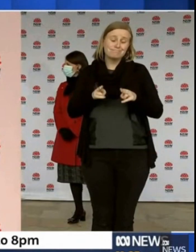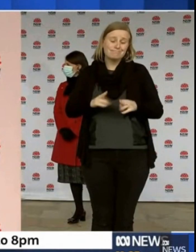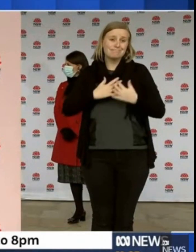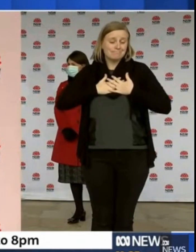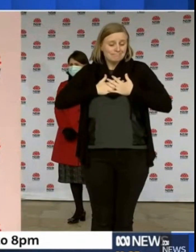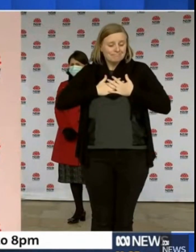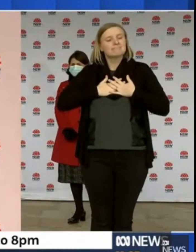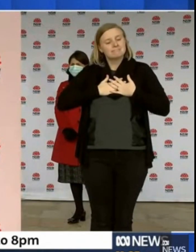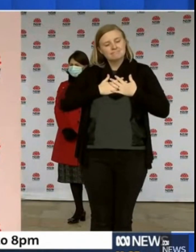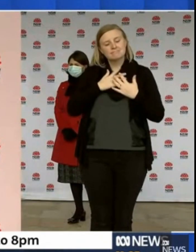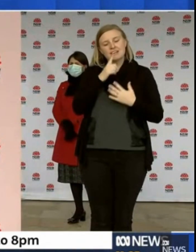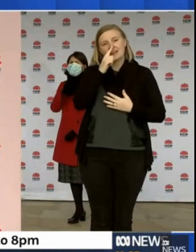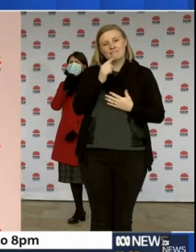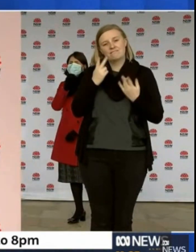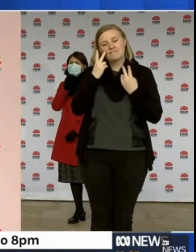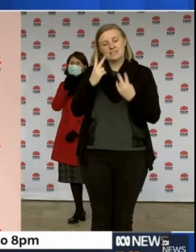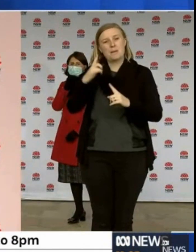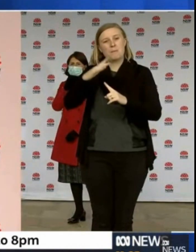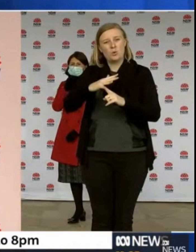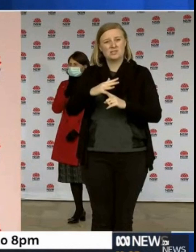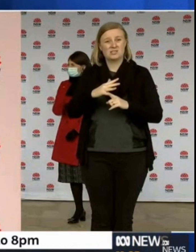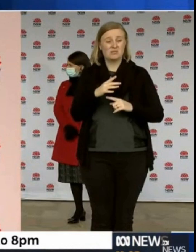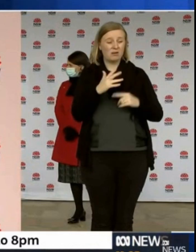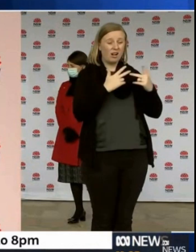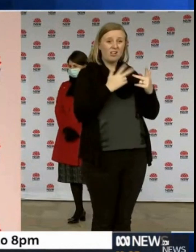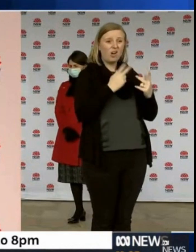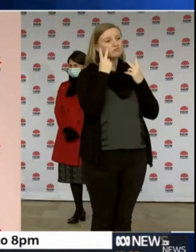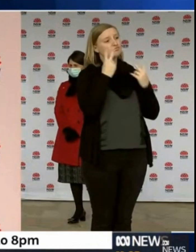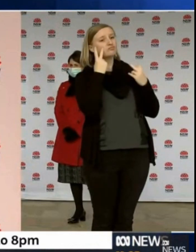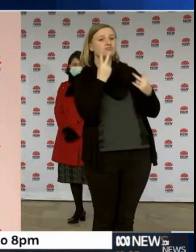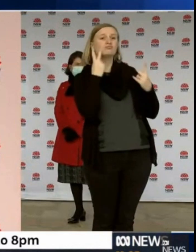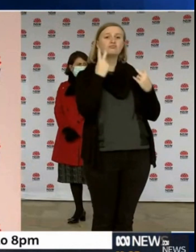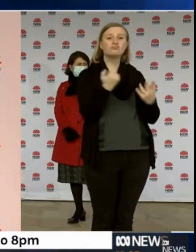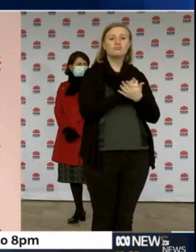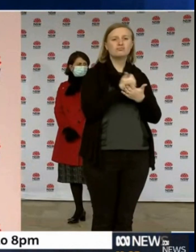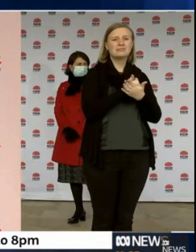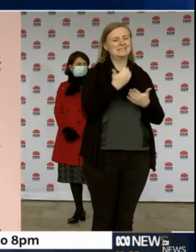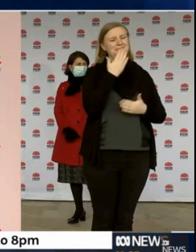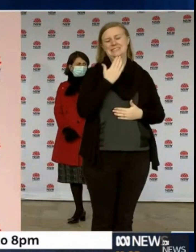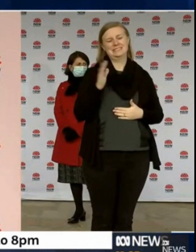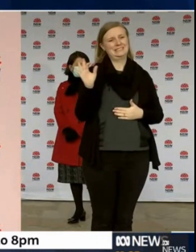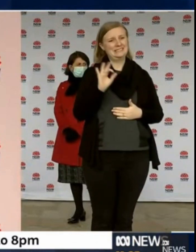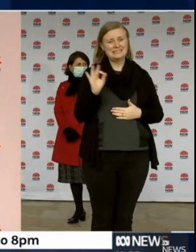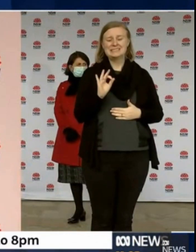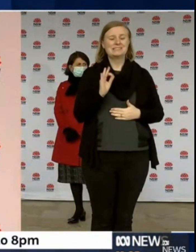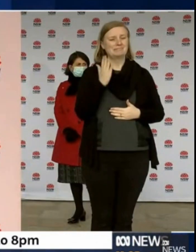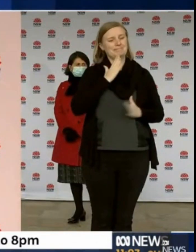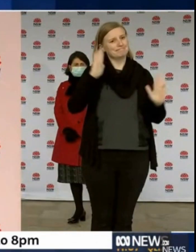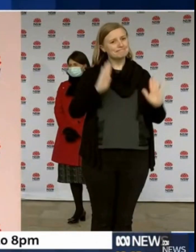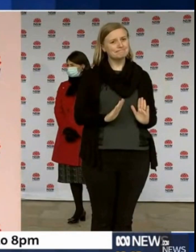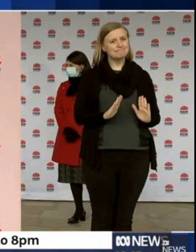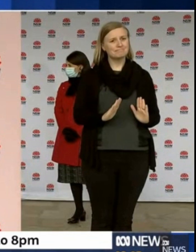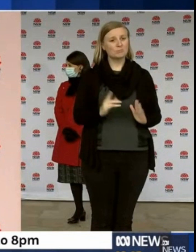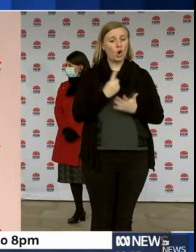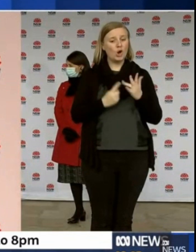it is important that you visit, but we would ask you at this time to minimise your attendance of those and only do so for those very special